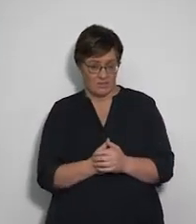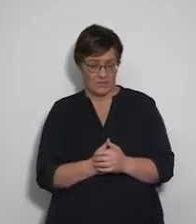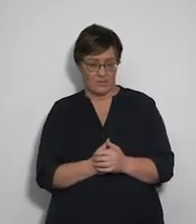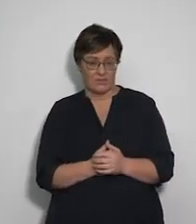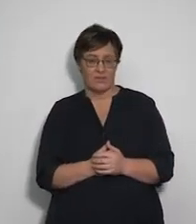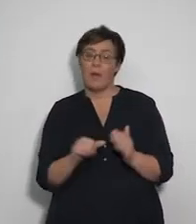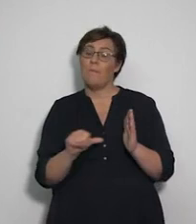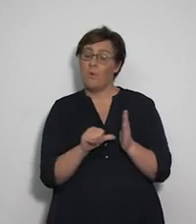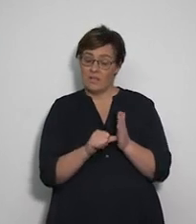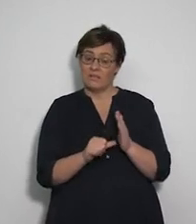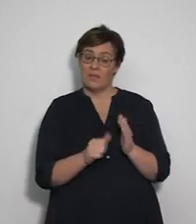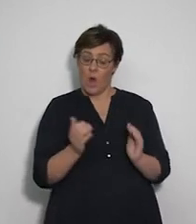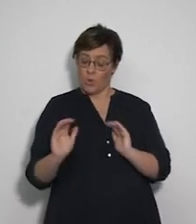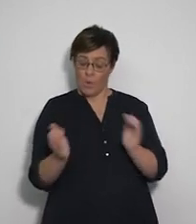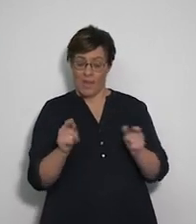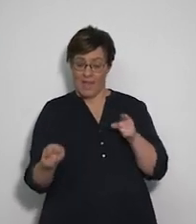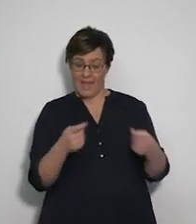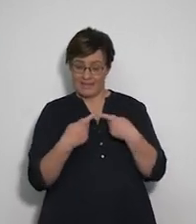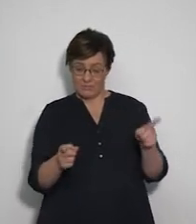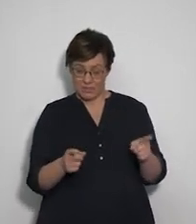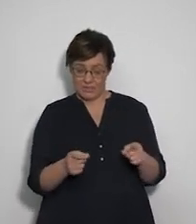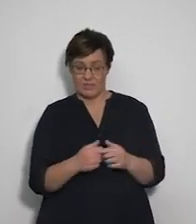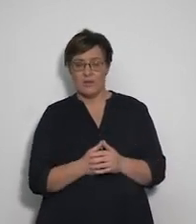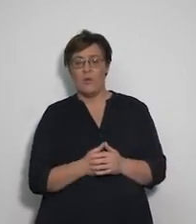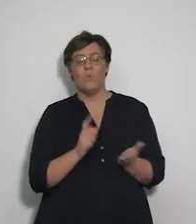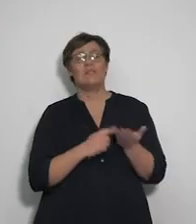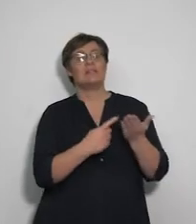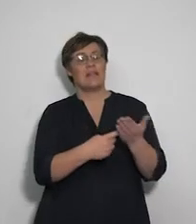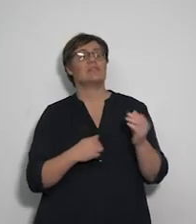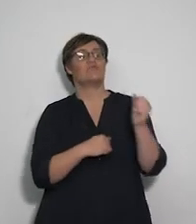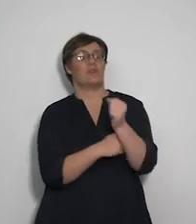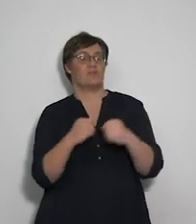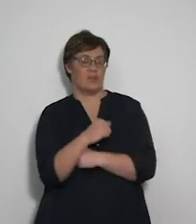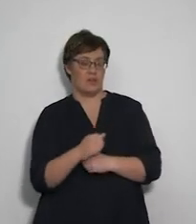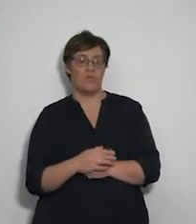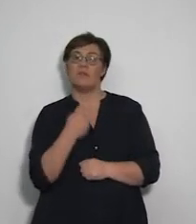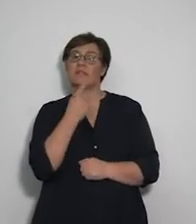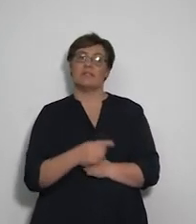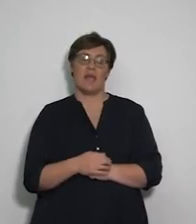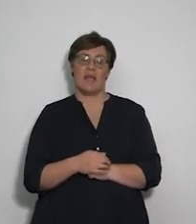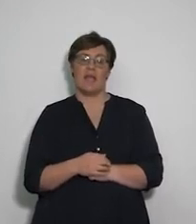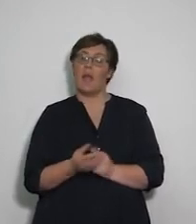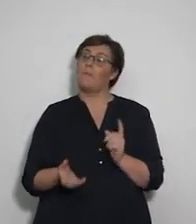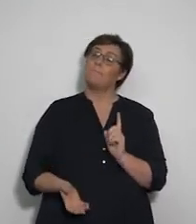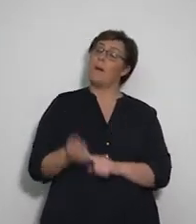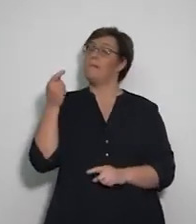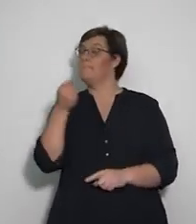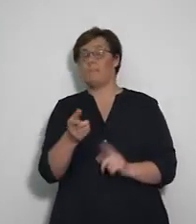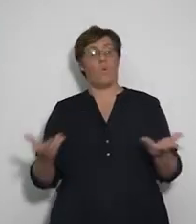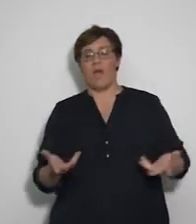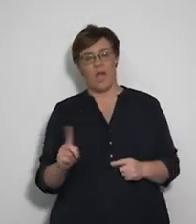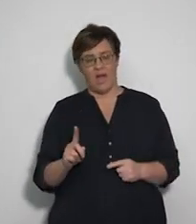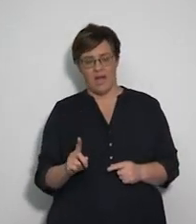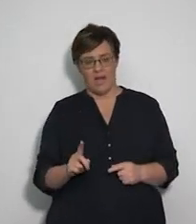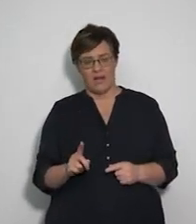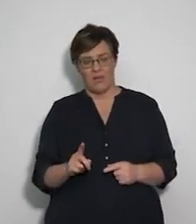it's important that when we compare the differences is that we talk about the structure. We cannot talk about the location of where the DNA is found